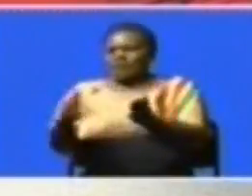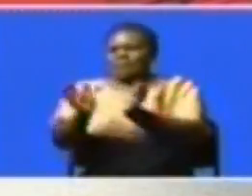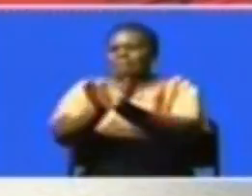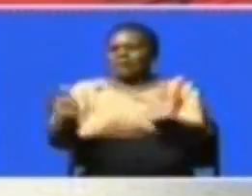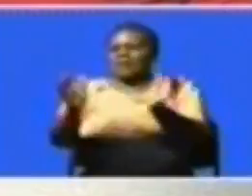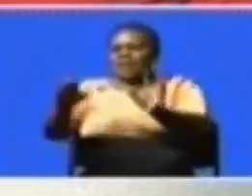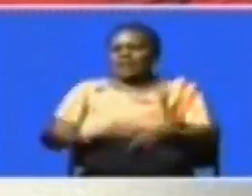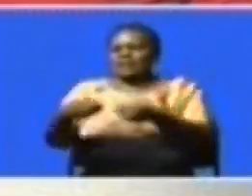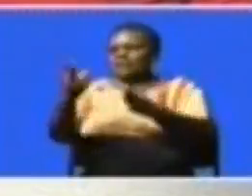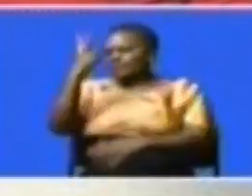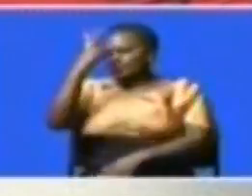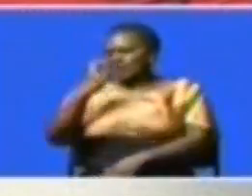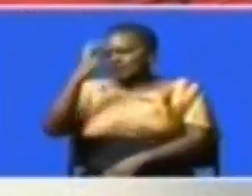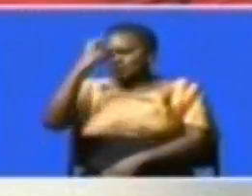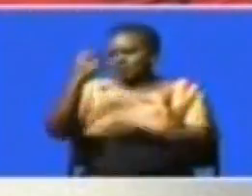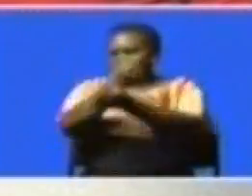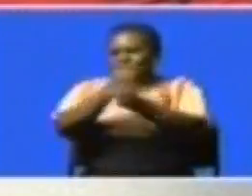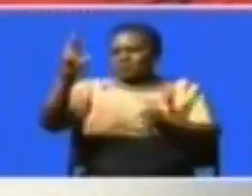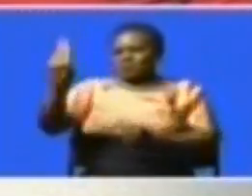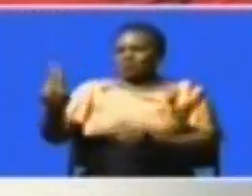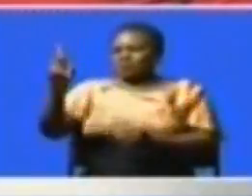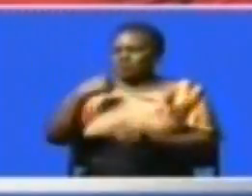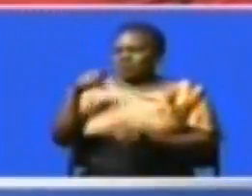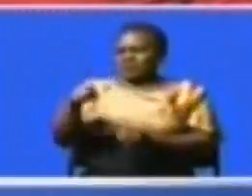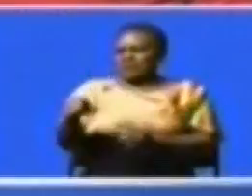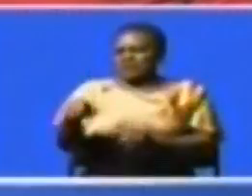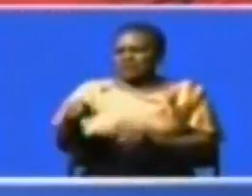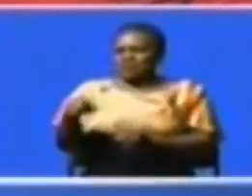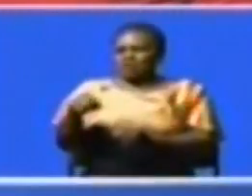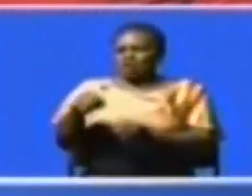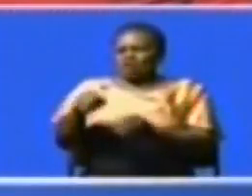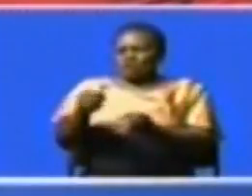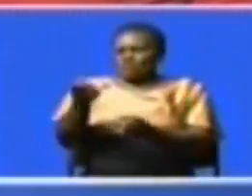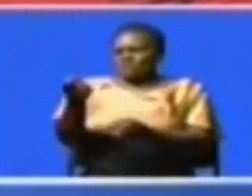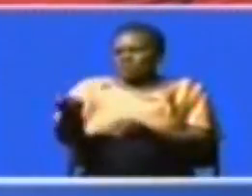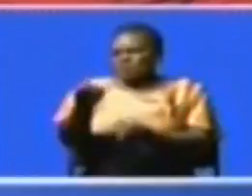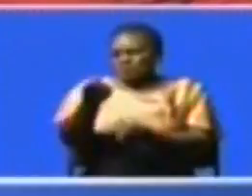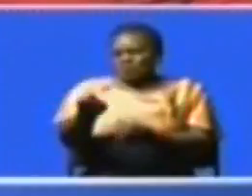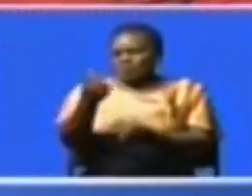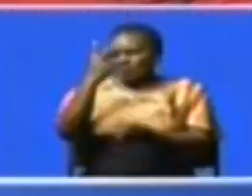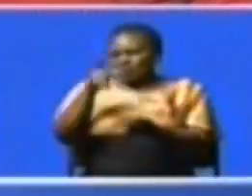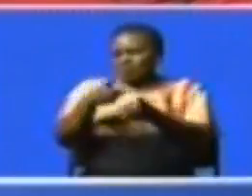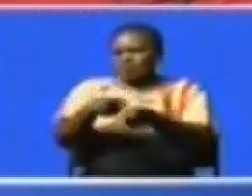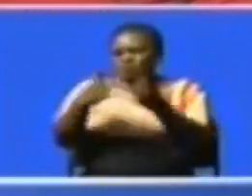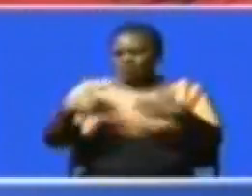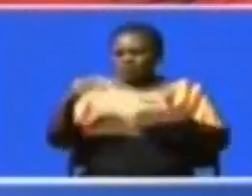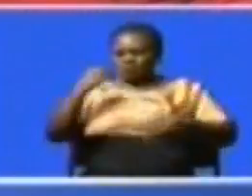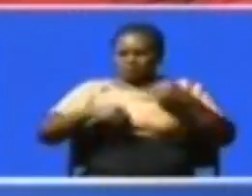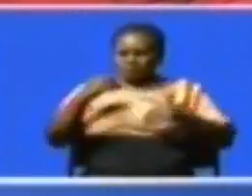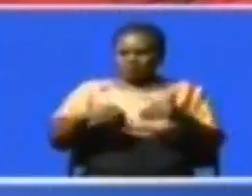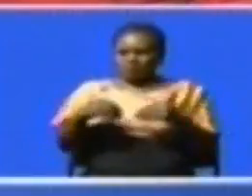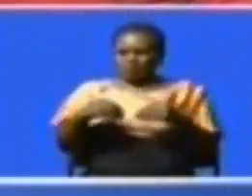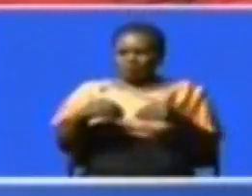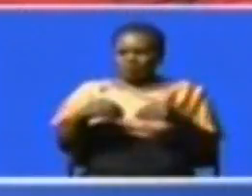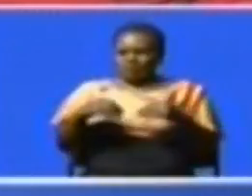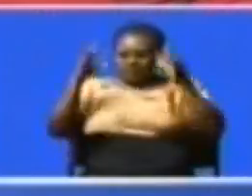terms issued to suspects. President Uhuru Kenyatta has termed as ridiculously low bail terms given to accused persons in corruption cases. So